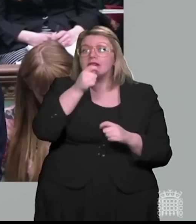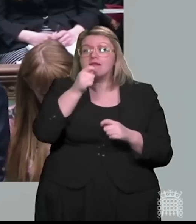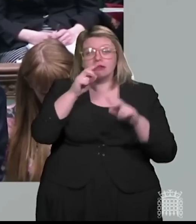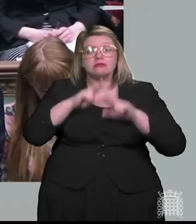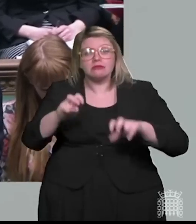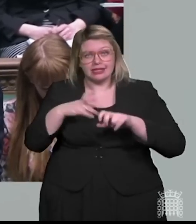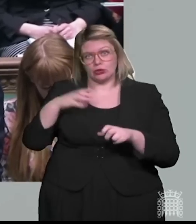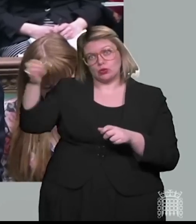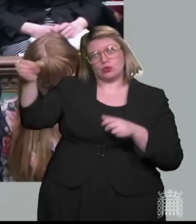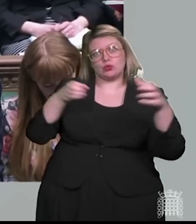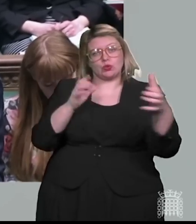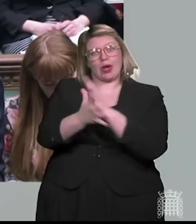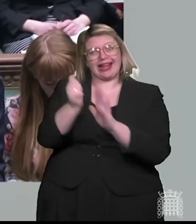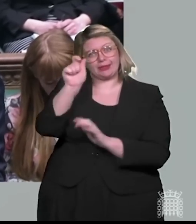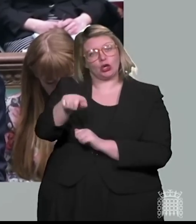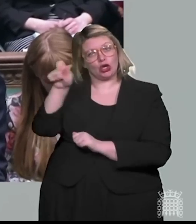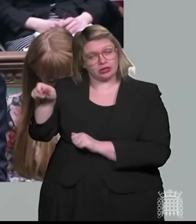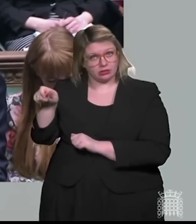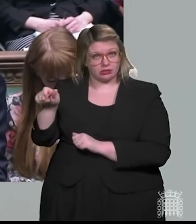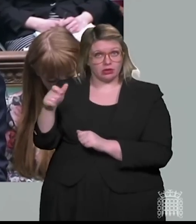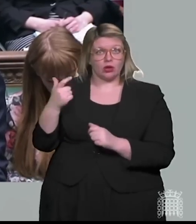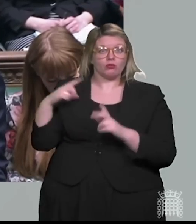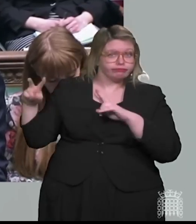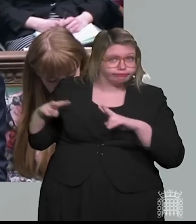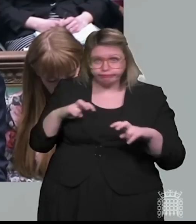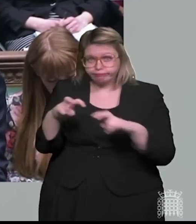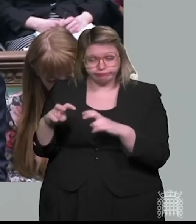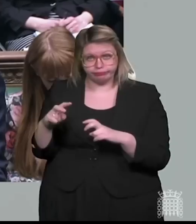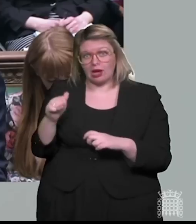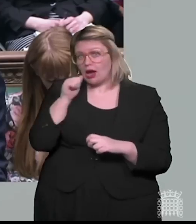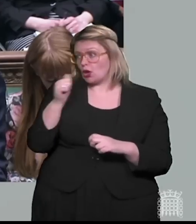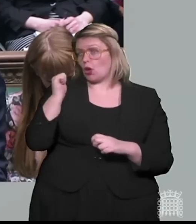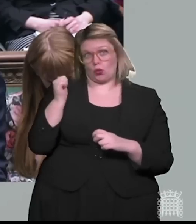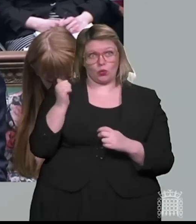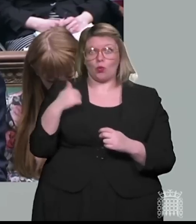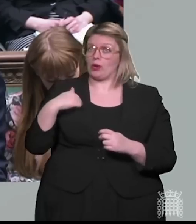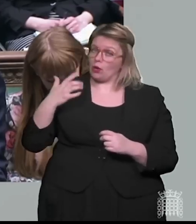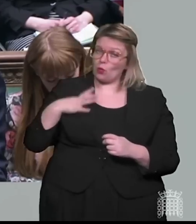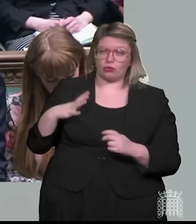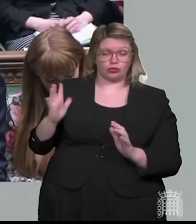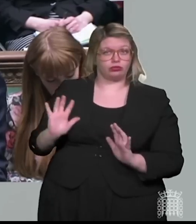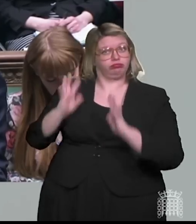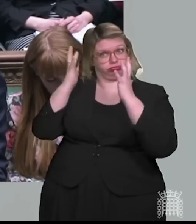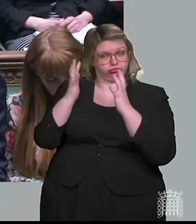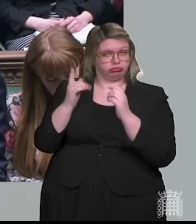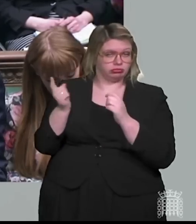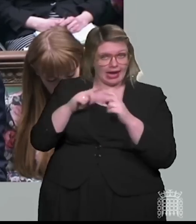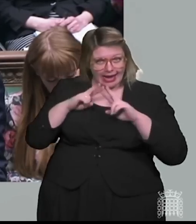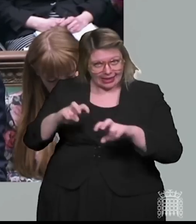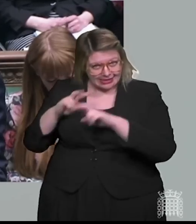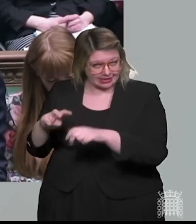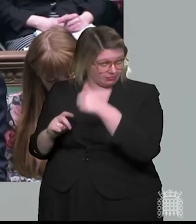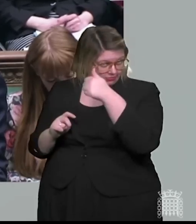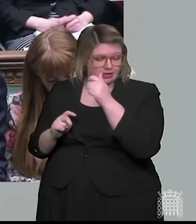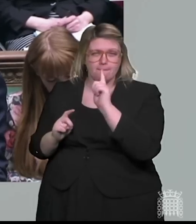have to consult the experts. Back on his screens and ours this weekend, I know the whole House will want to applaud that. But,